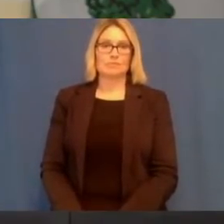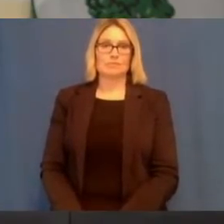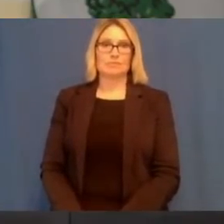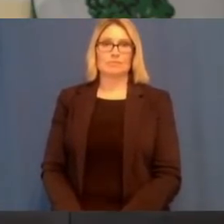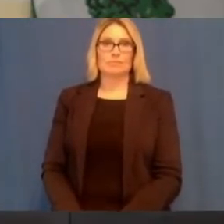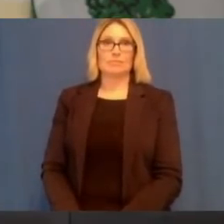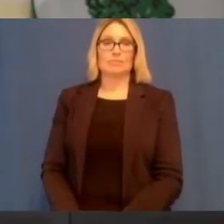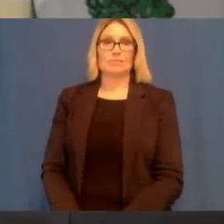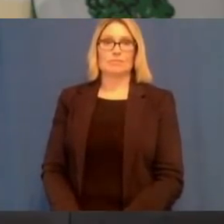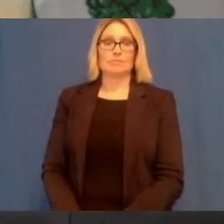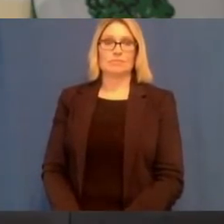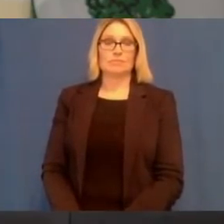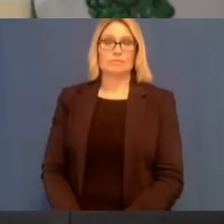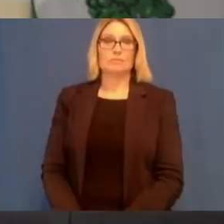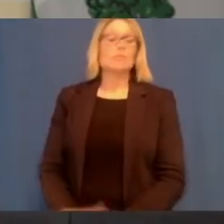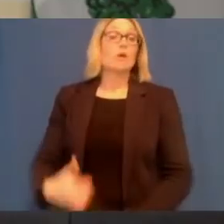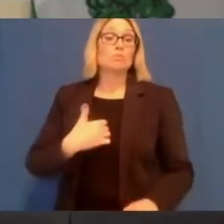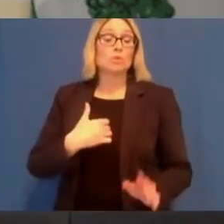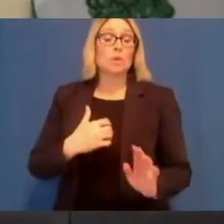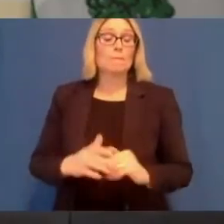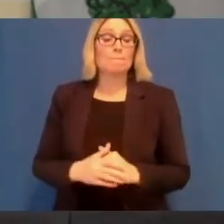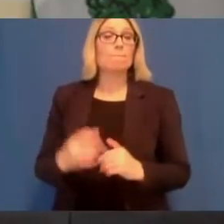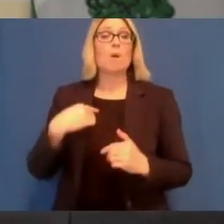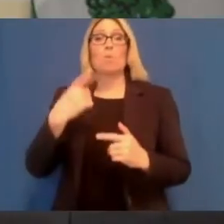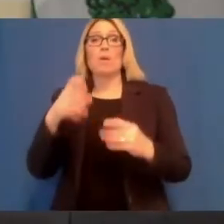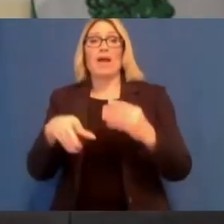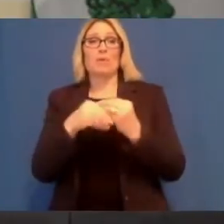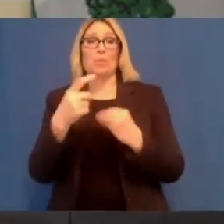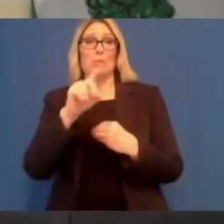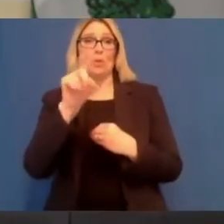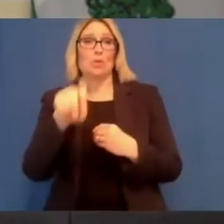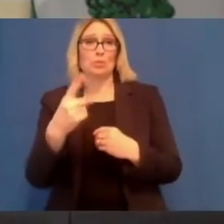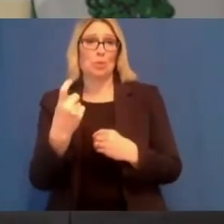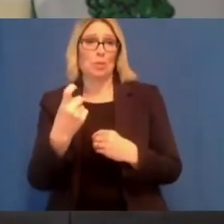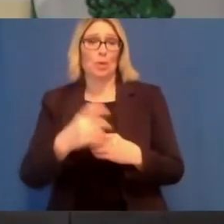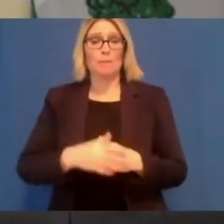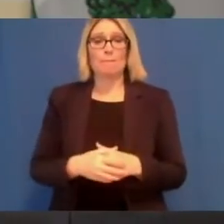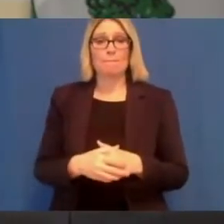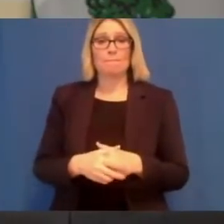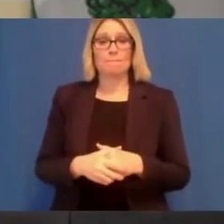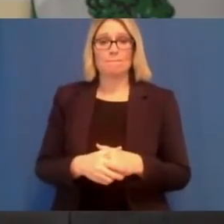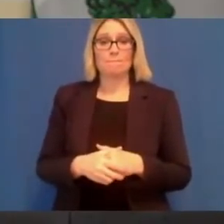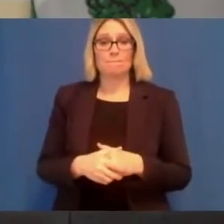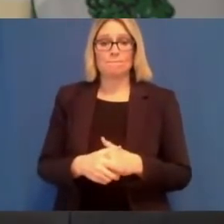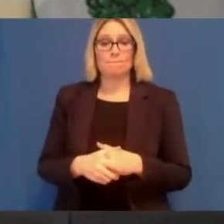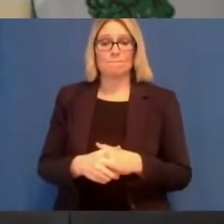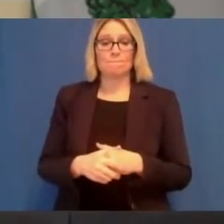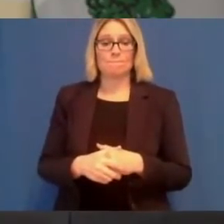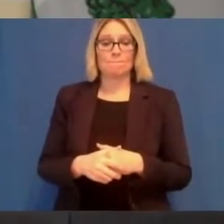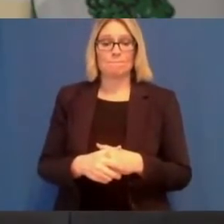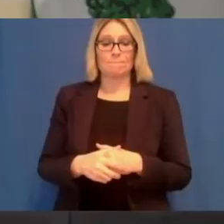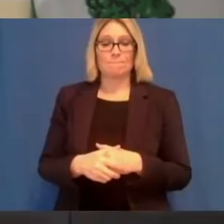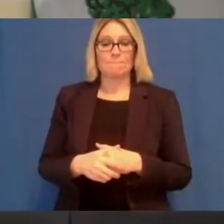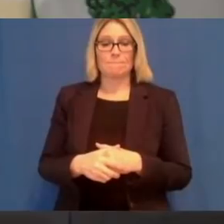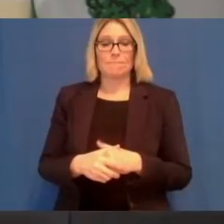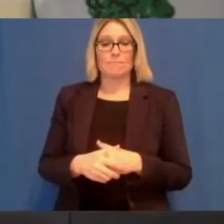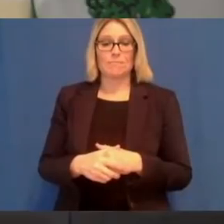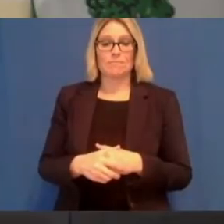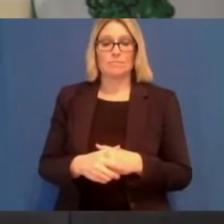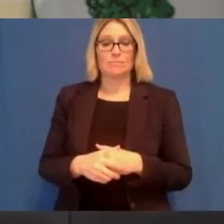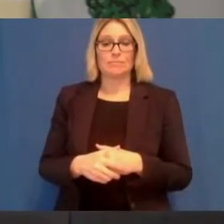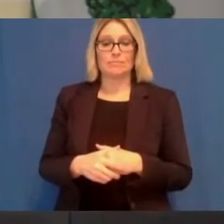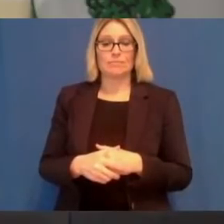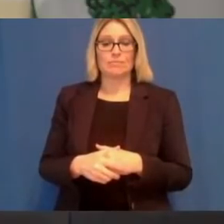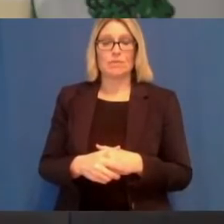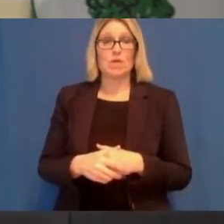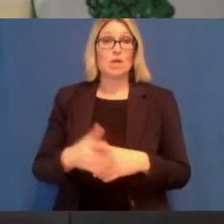So, sorry, go ahead, Brett. Sorry, one last final Sure. question. Do you anticipate any changes that sort of being reflected at the border, like